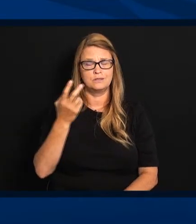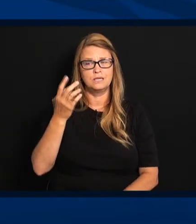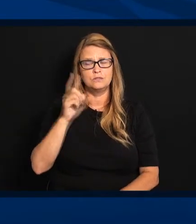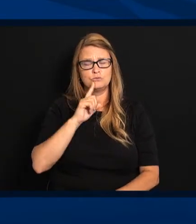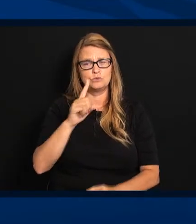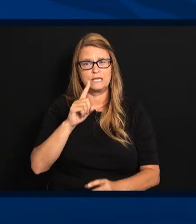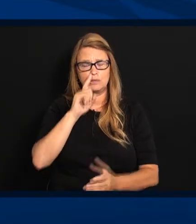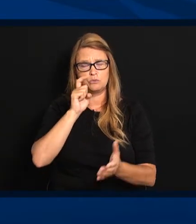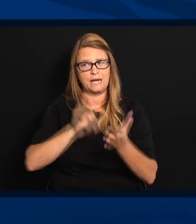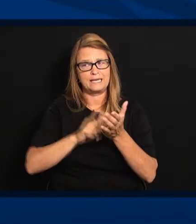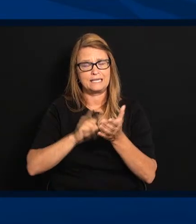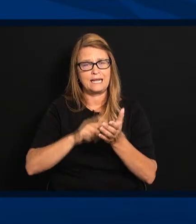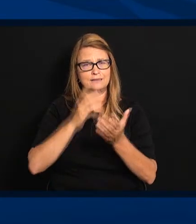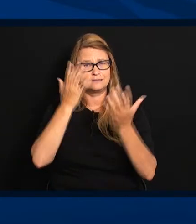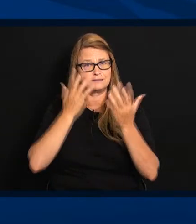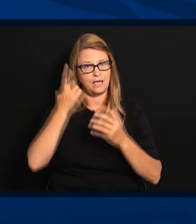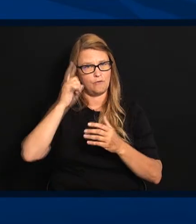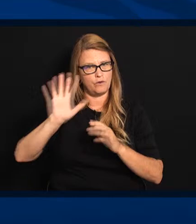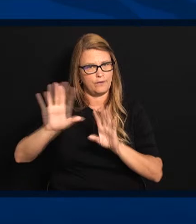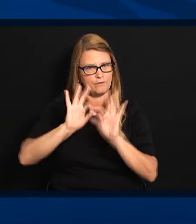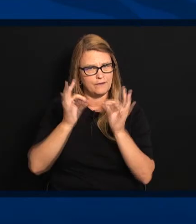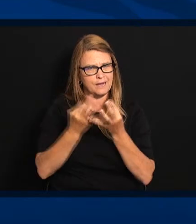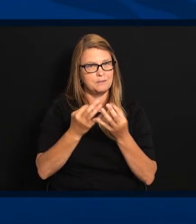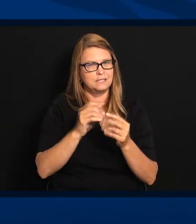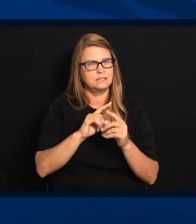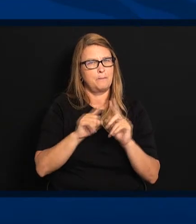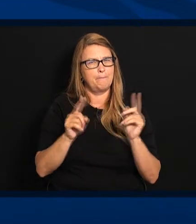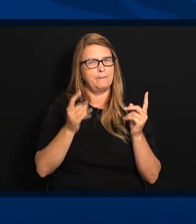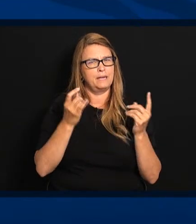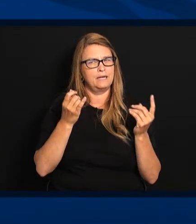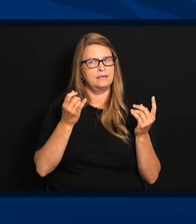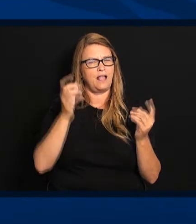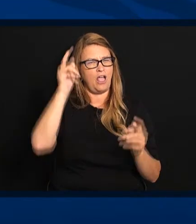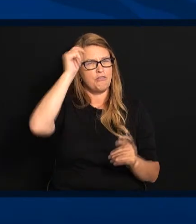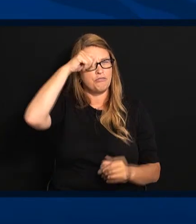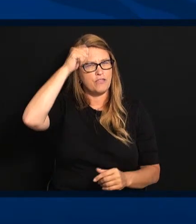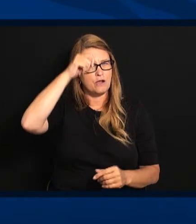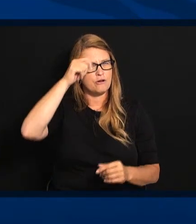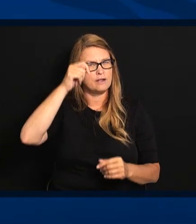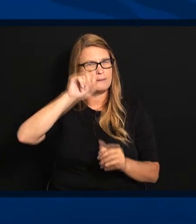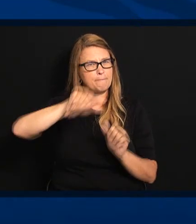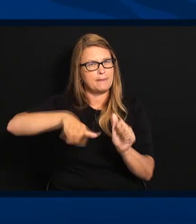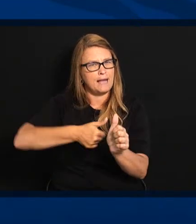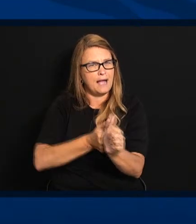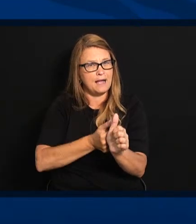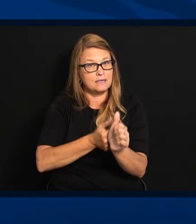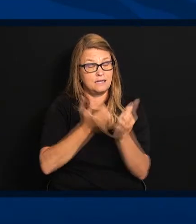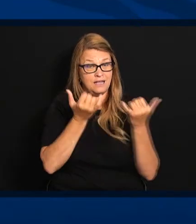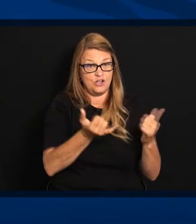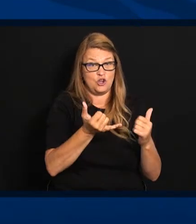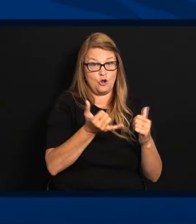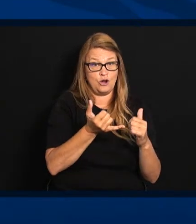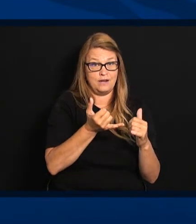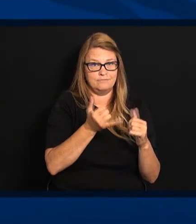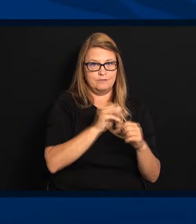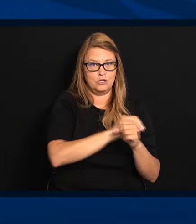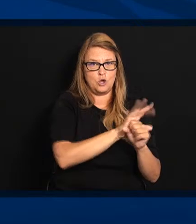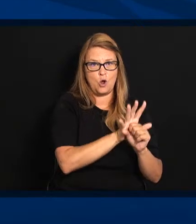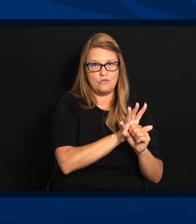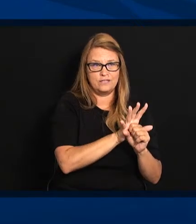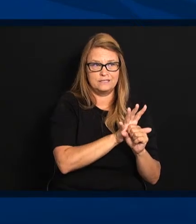certainly recognize that. Is there a theory behind that? Is the current variant not as